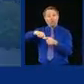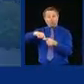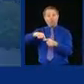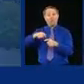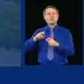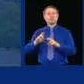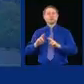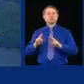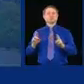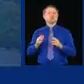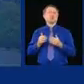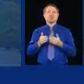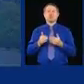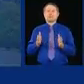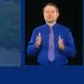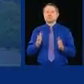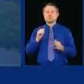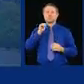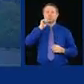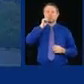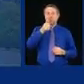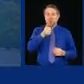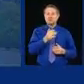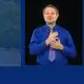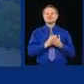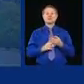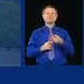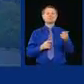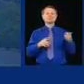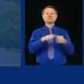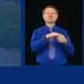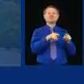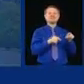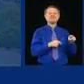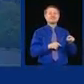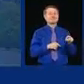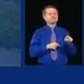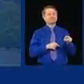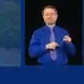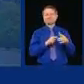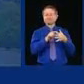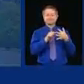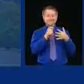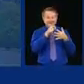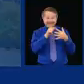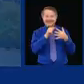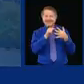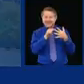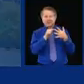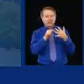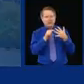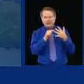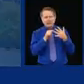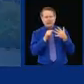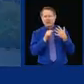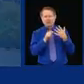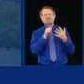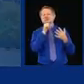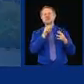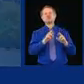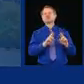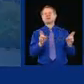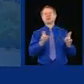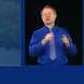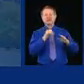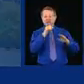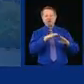tomorrow, other regions where the numbers do not suggest they're in a position to reopen. And this is all